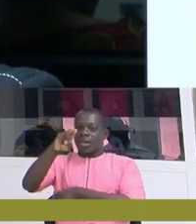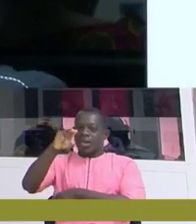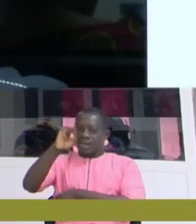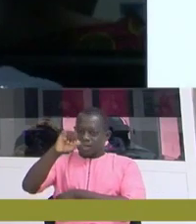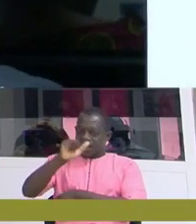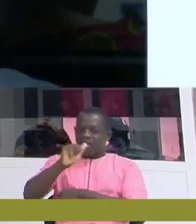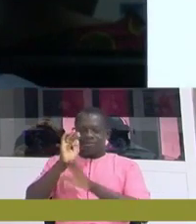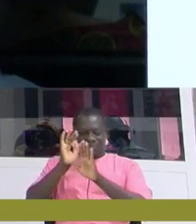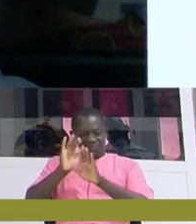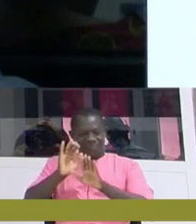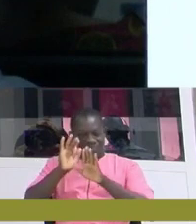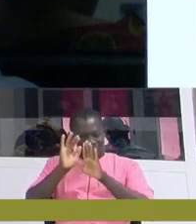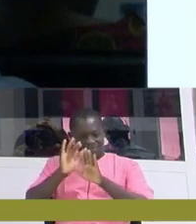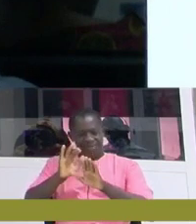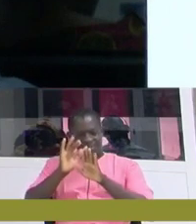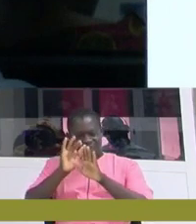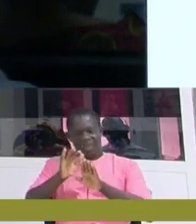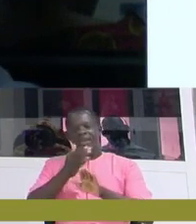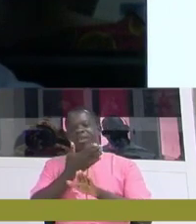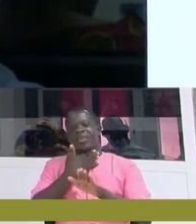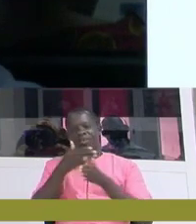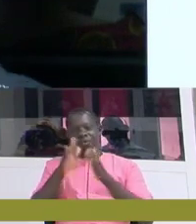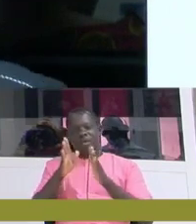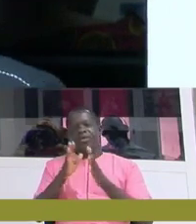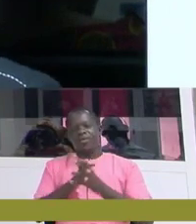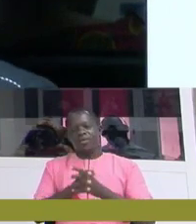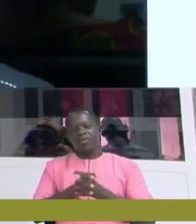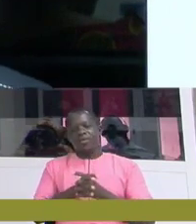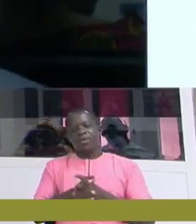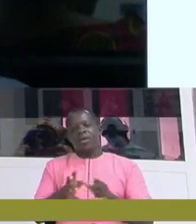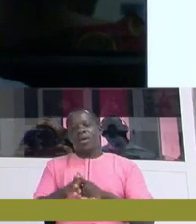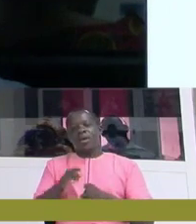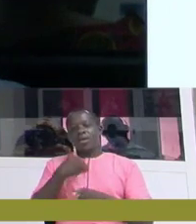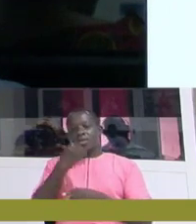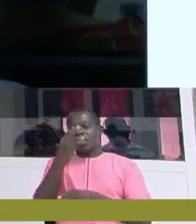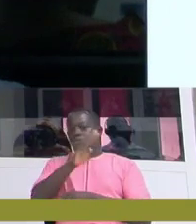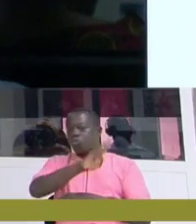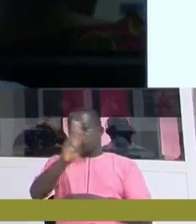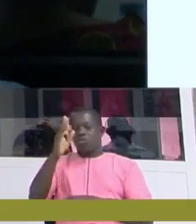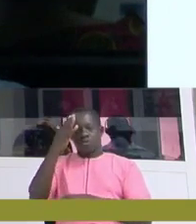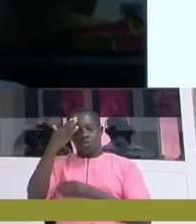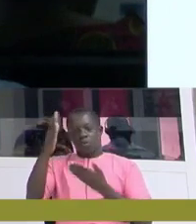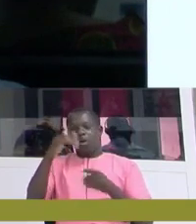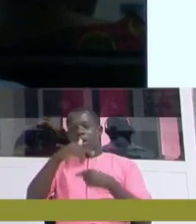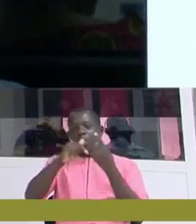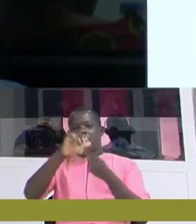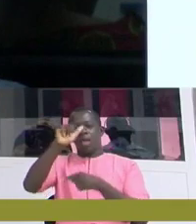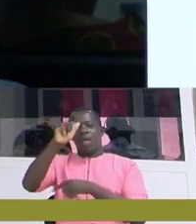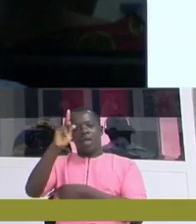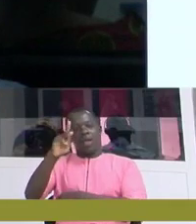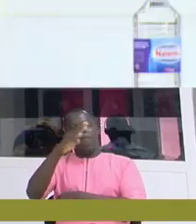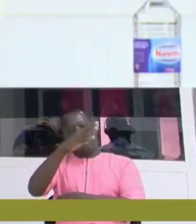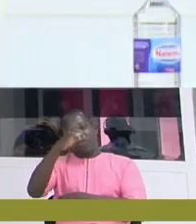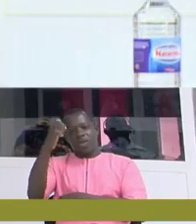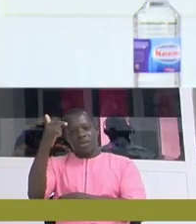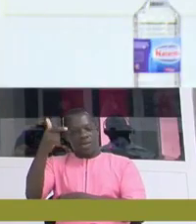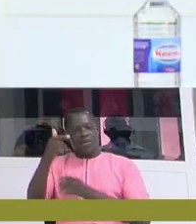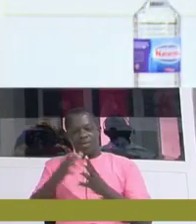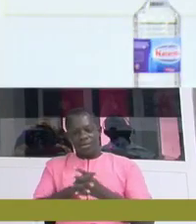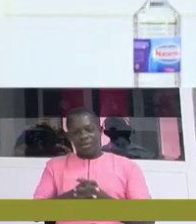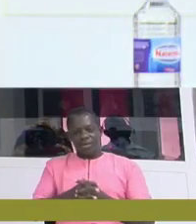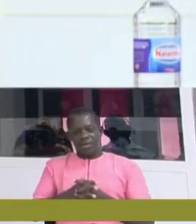down a bit. Akwea sumaya ndidoman. Yeah. Nkaya nkontema AK-47 wafango long. I said I don't even know what is an AK-47. Nkaya kidiku program